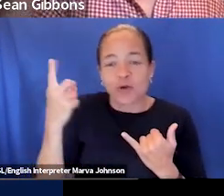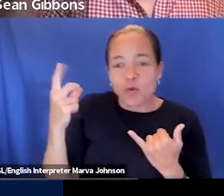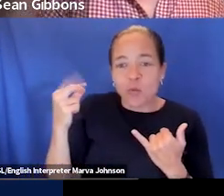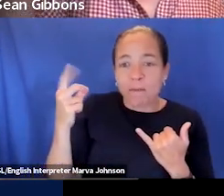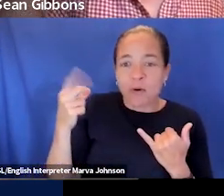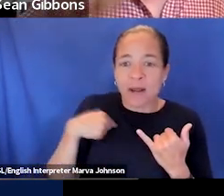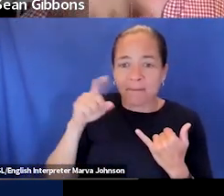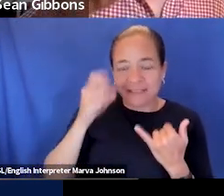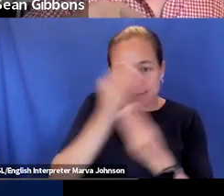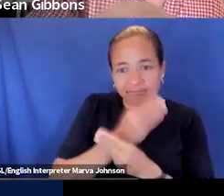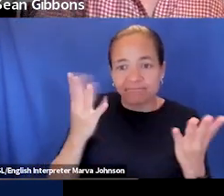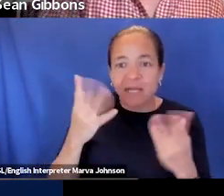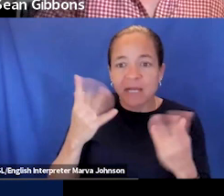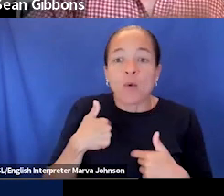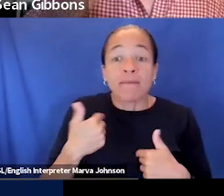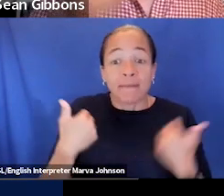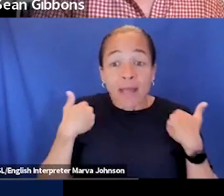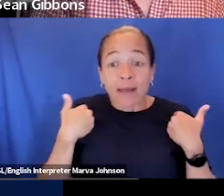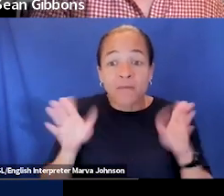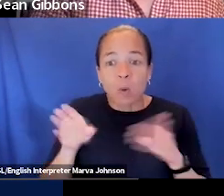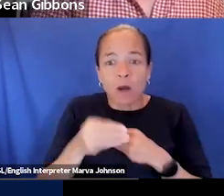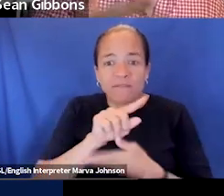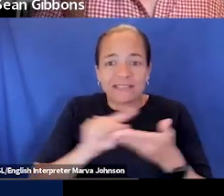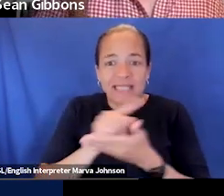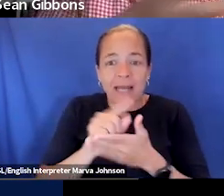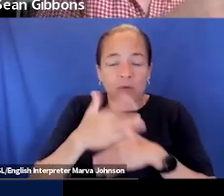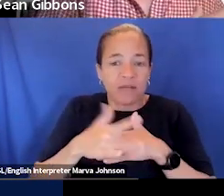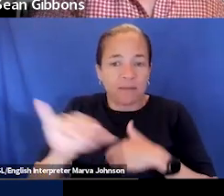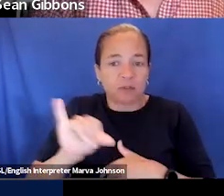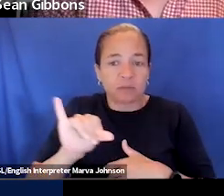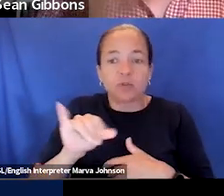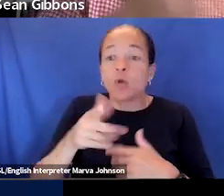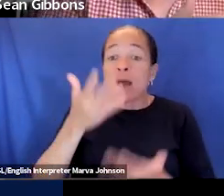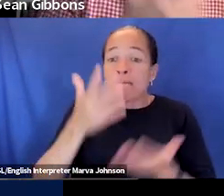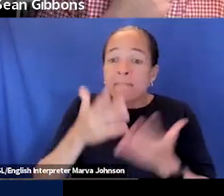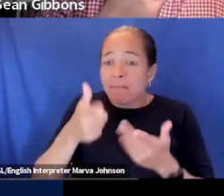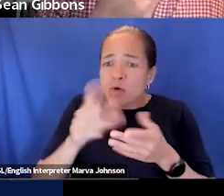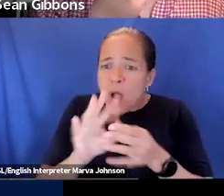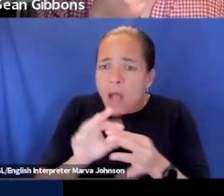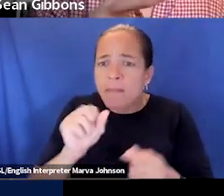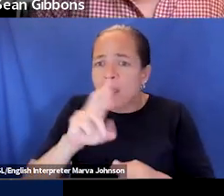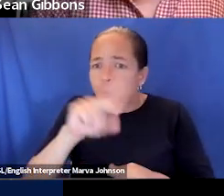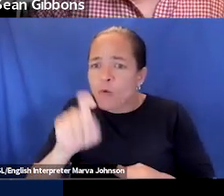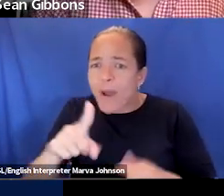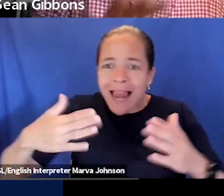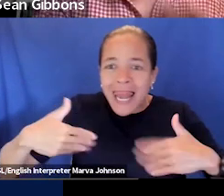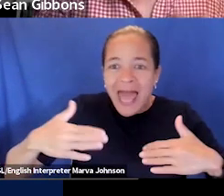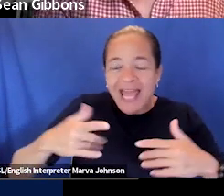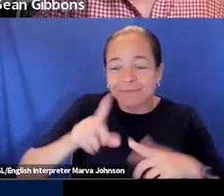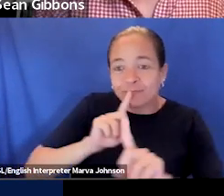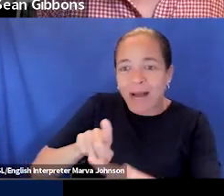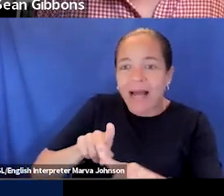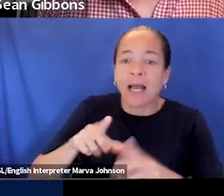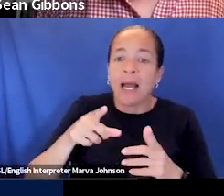is we will host office hours. So if you come in with a question and maybe we don't get to it in the course of the presentation, please do. If you can